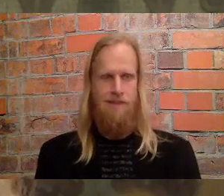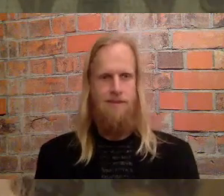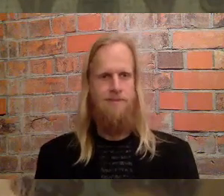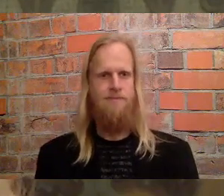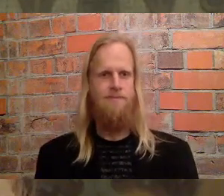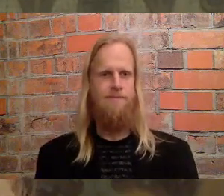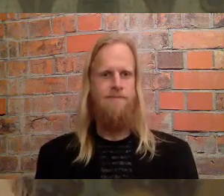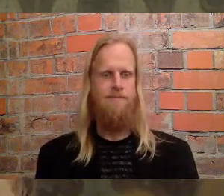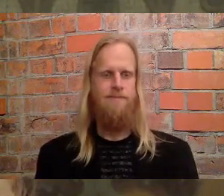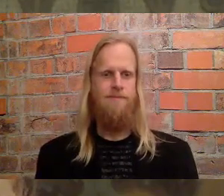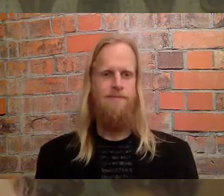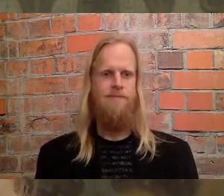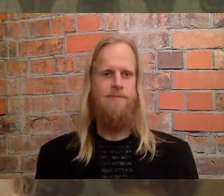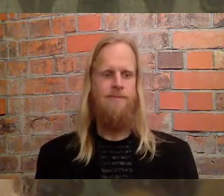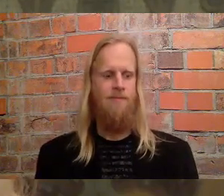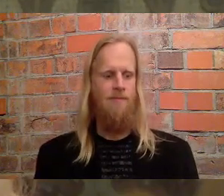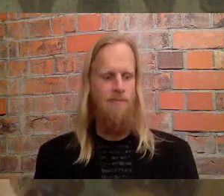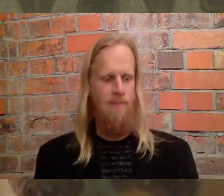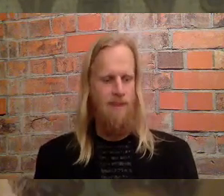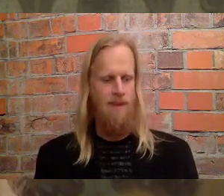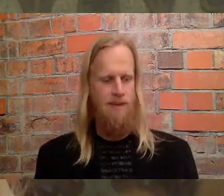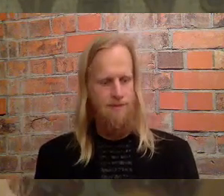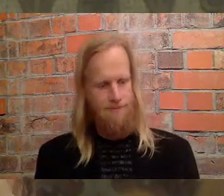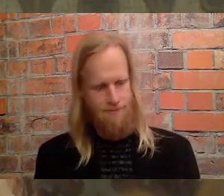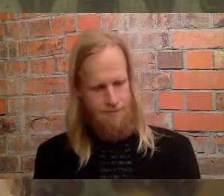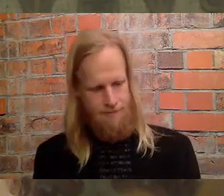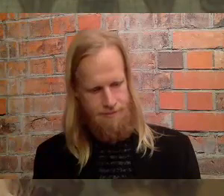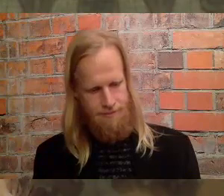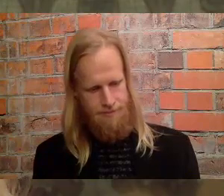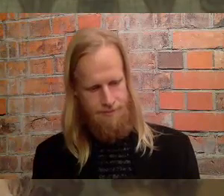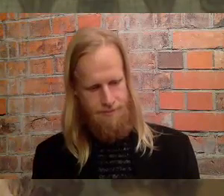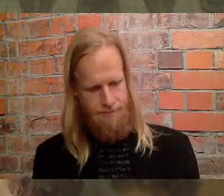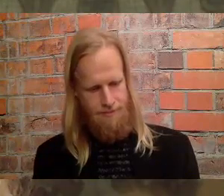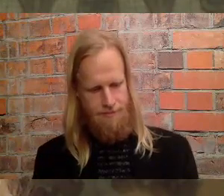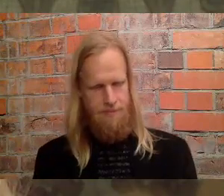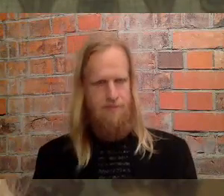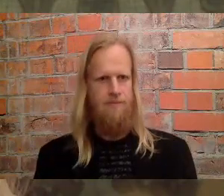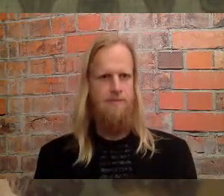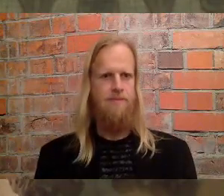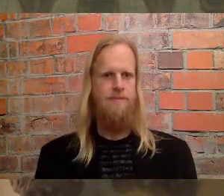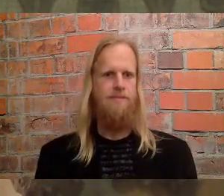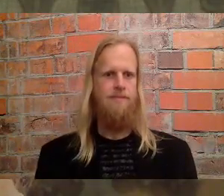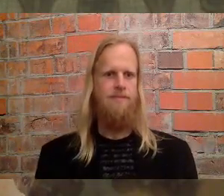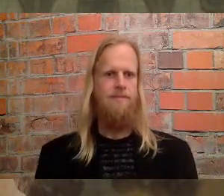wouldn't understand or they wouldn't want to come with you on that journey.